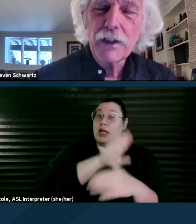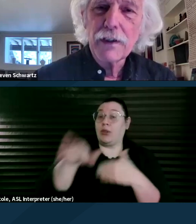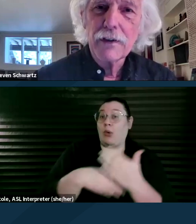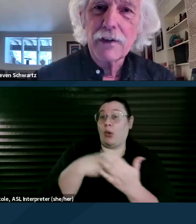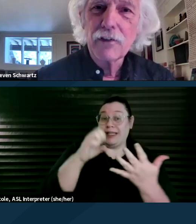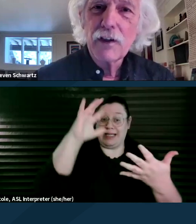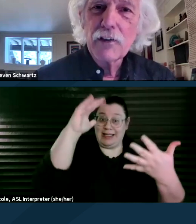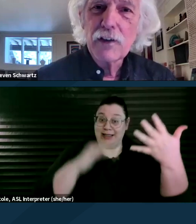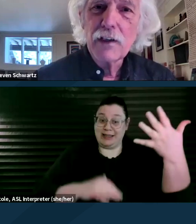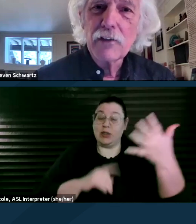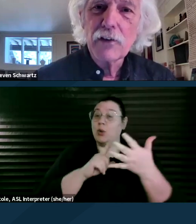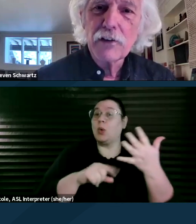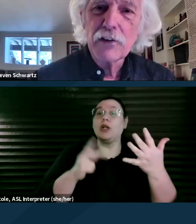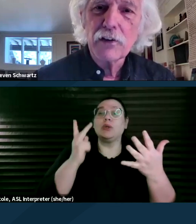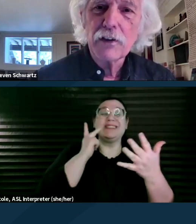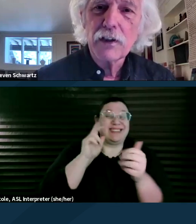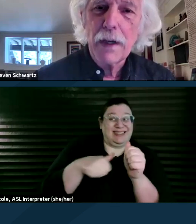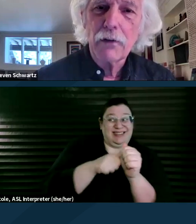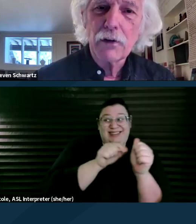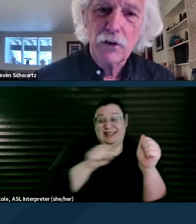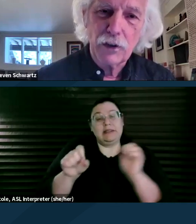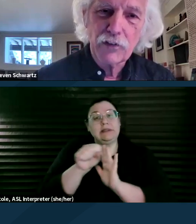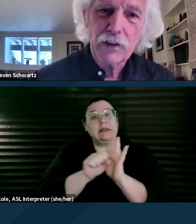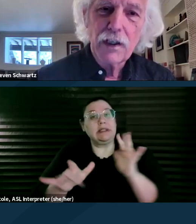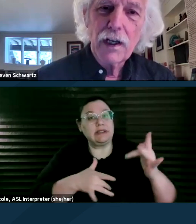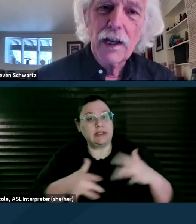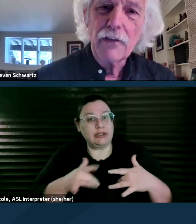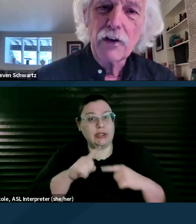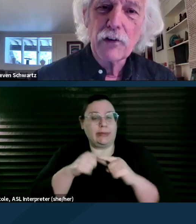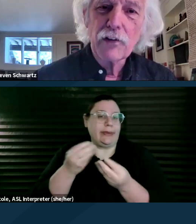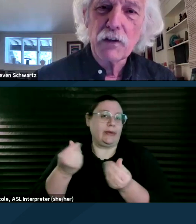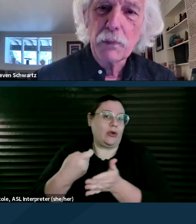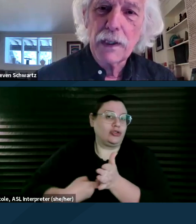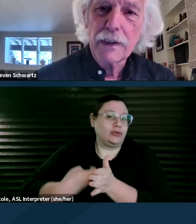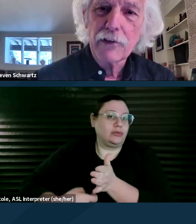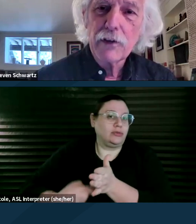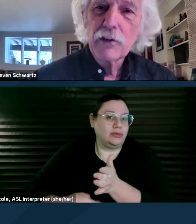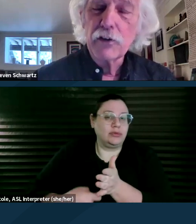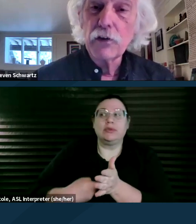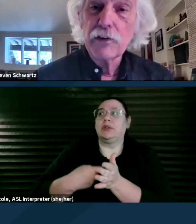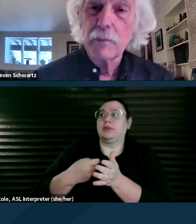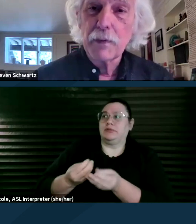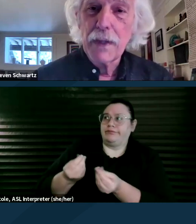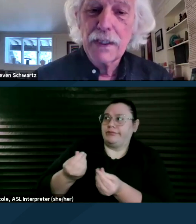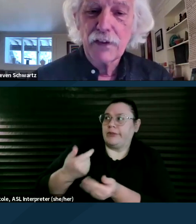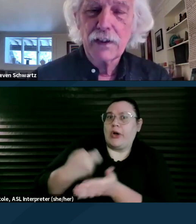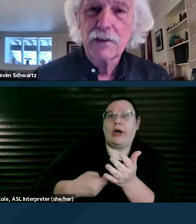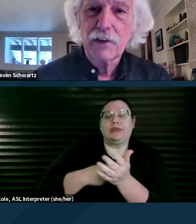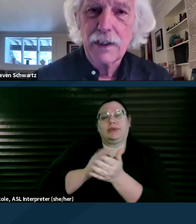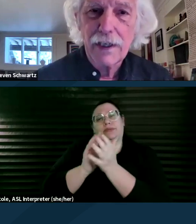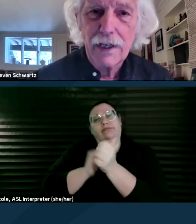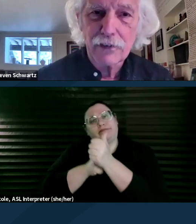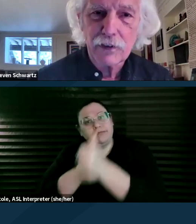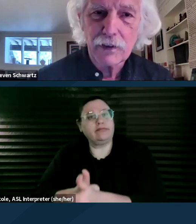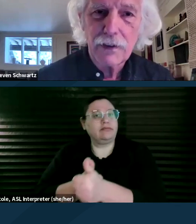see underneath is states are concerned about costs and the cost of compliance to do many of the